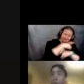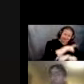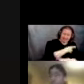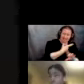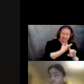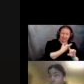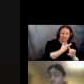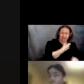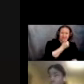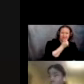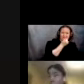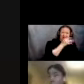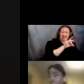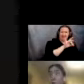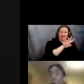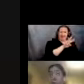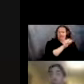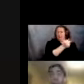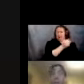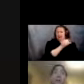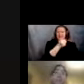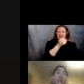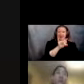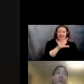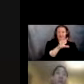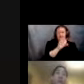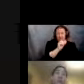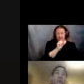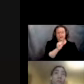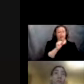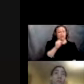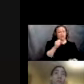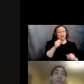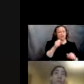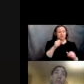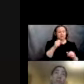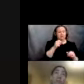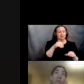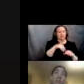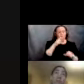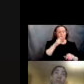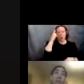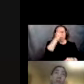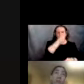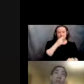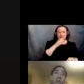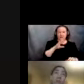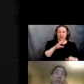and 50s in Hawaii. And the first, let's see,